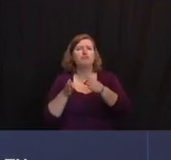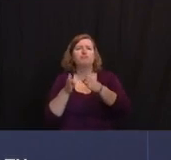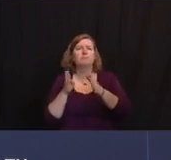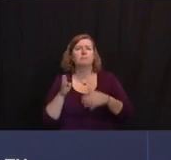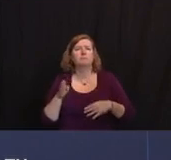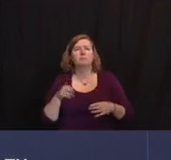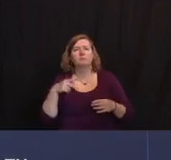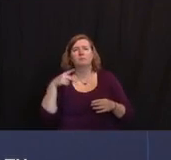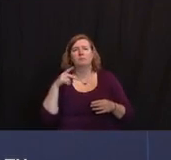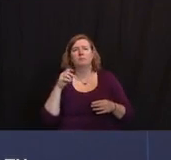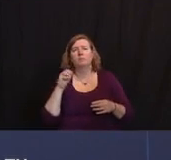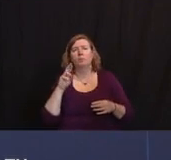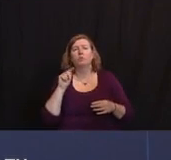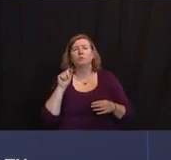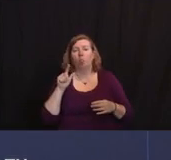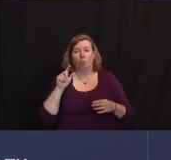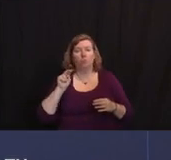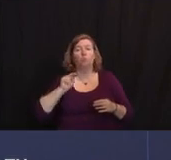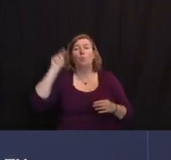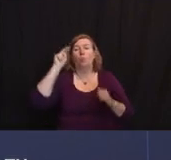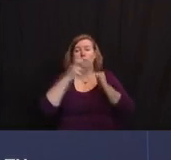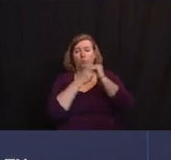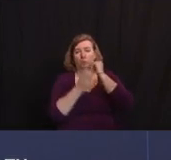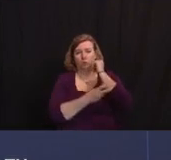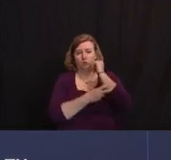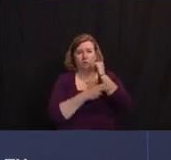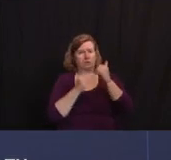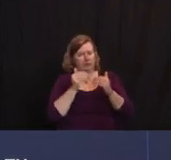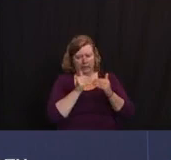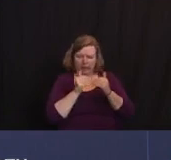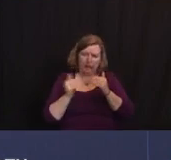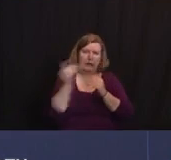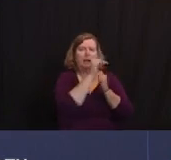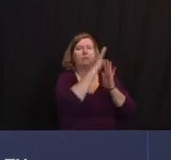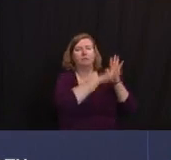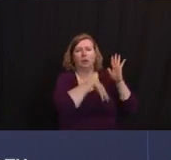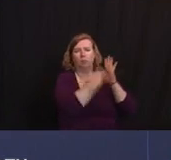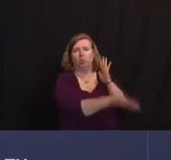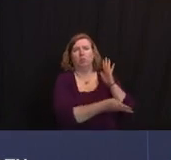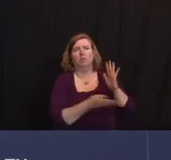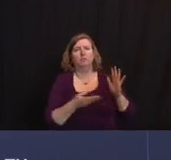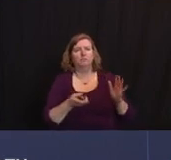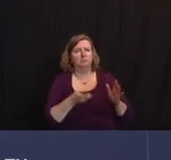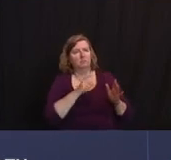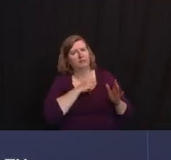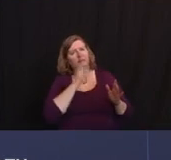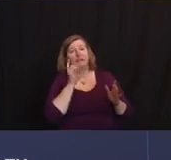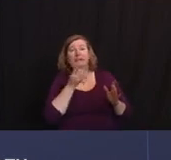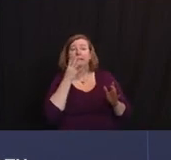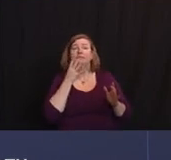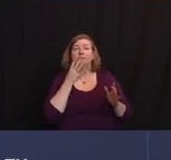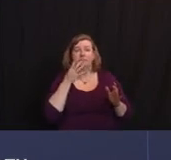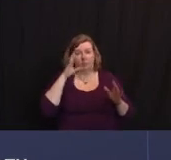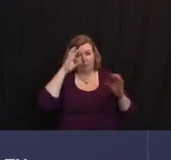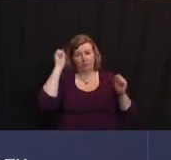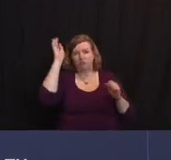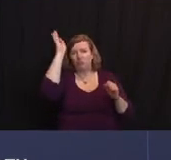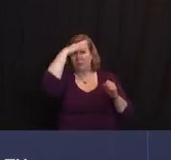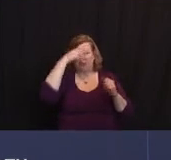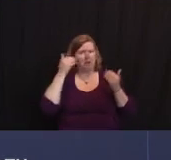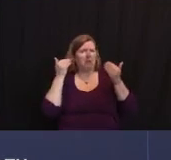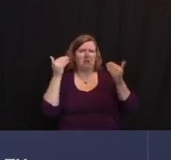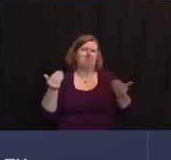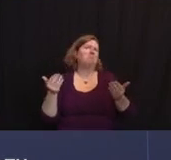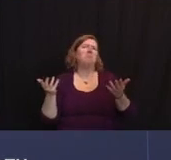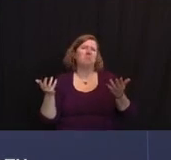Bridge is ahead of it because we got the green light out of President Trump in June. So my guess is if we're thinking